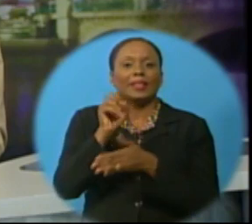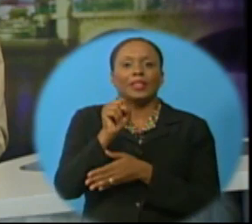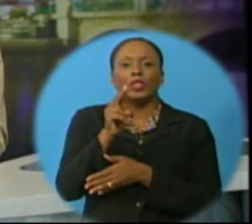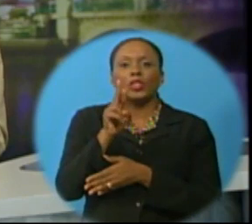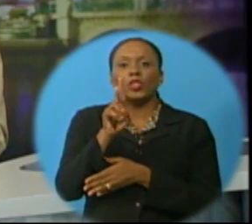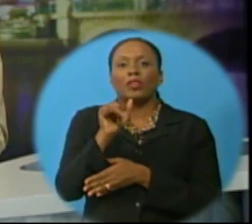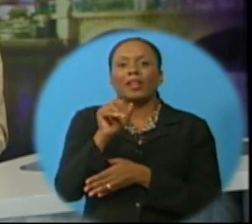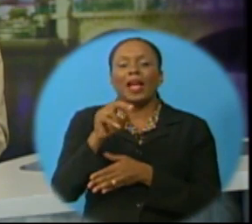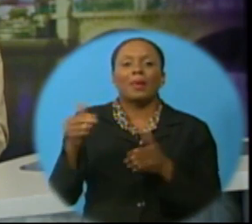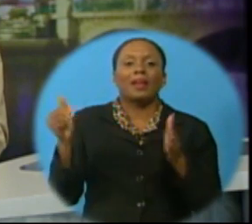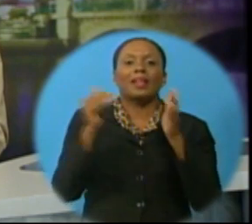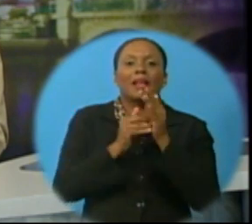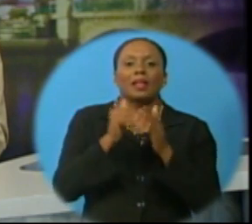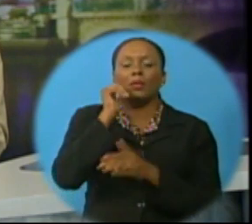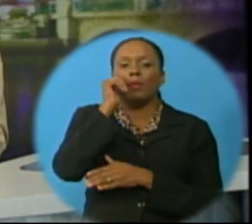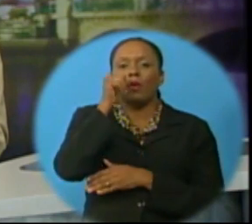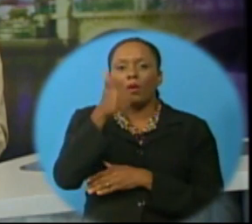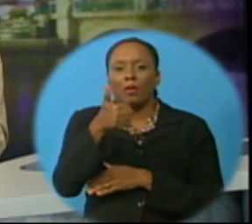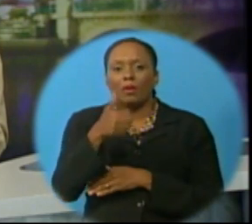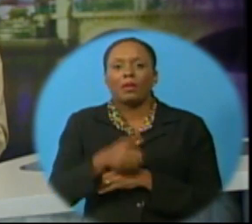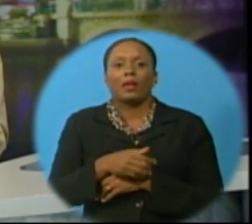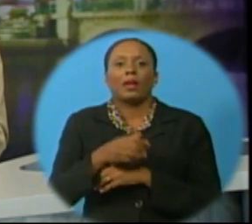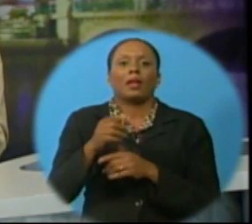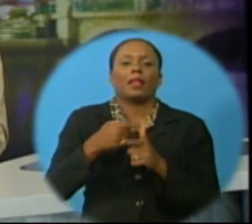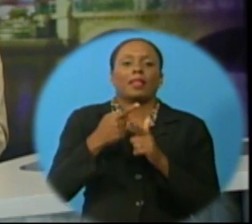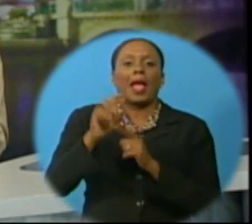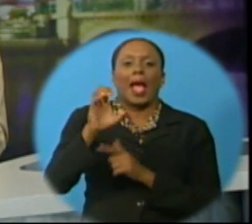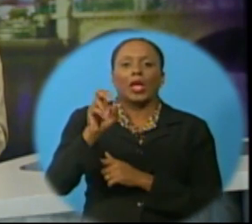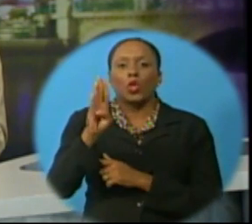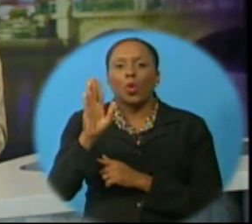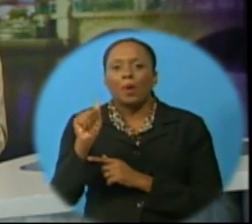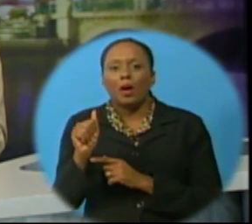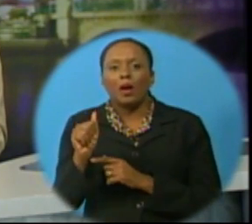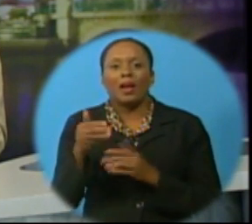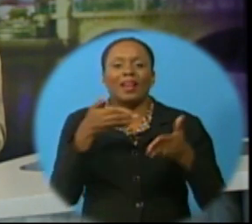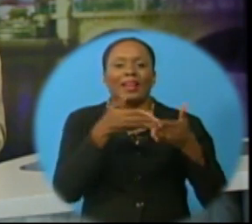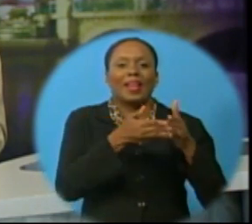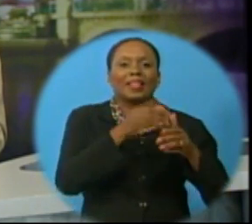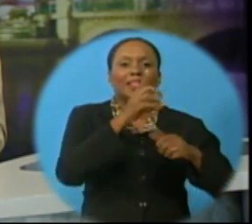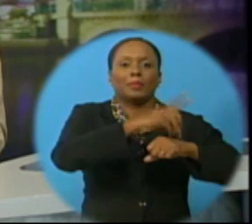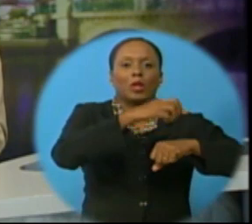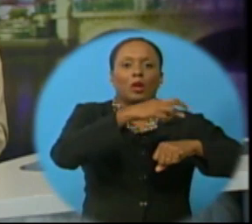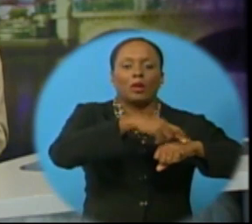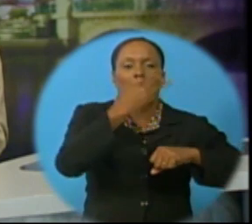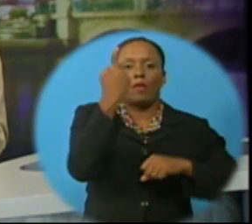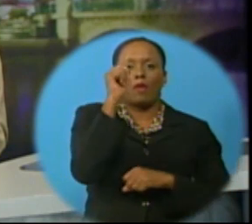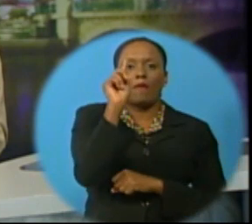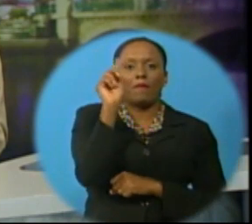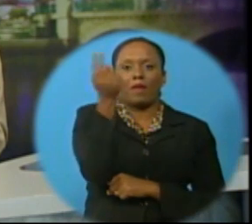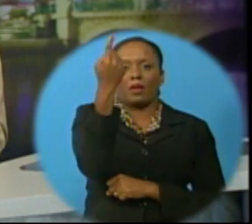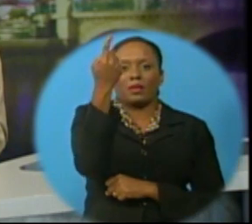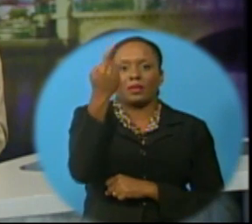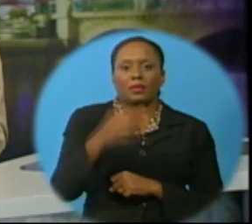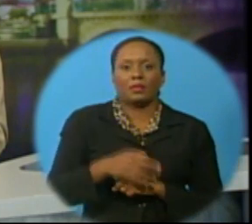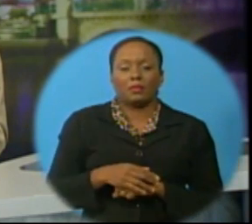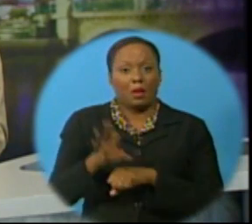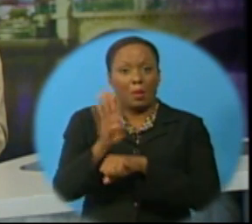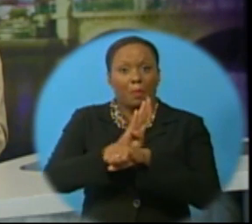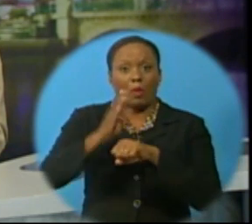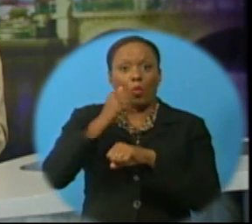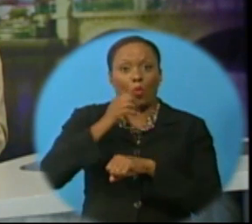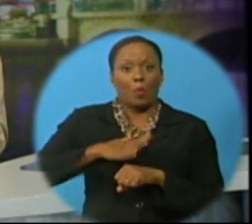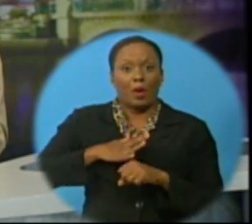that third-place playoff tomorrow, while it'll be Cuba versus the Dominican Republic for first place. Meanwhile, the Bajan women have